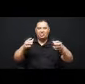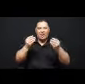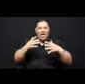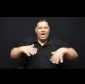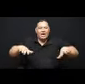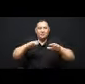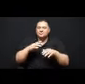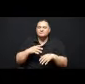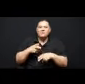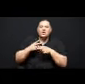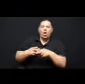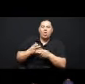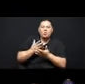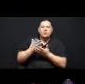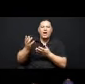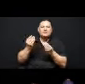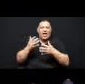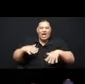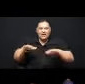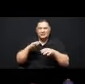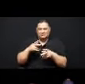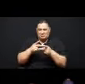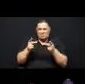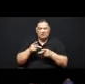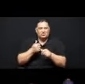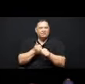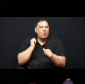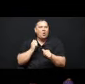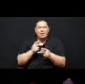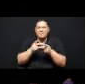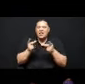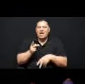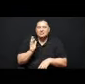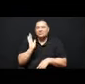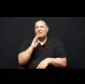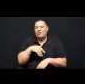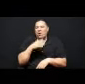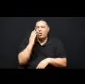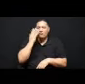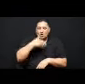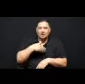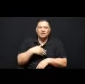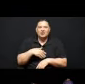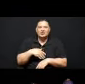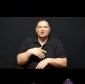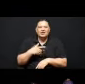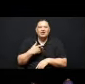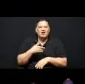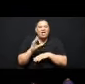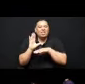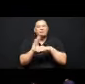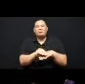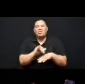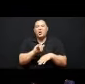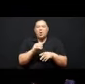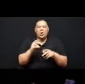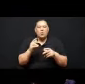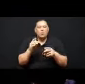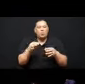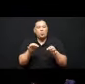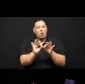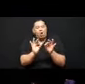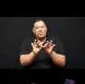a place you overlook. They discount the place's worth and make its name a verb. Show me